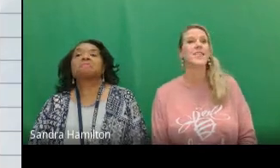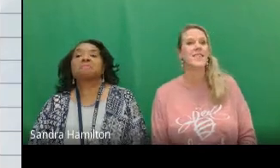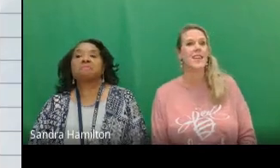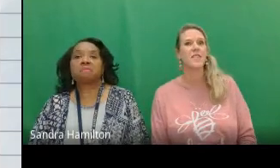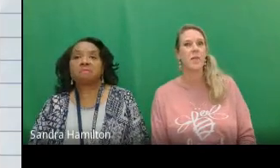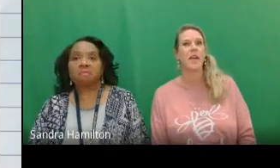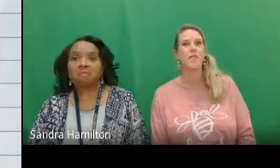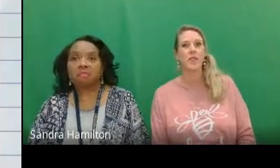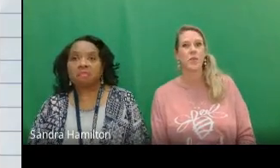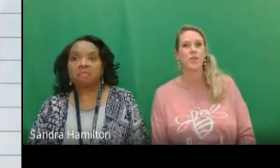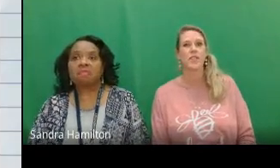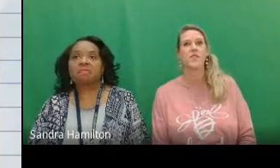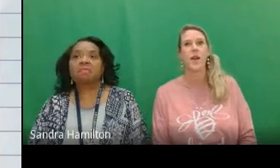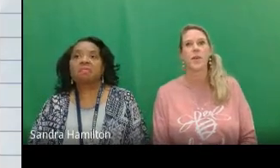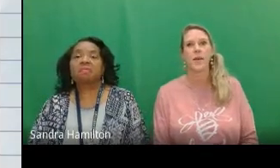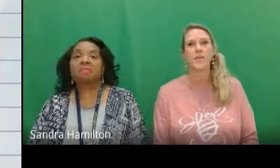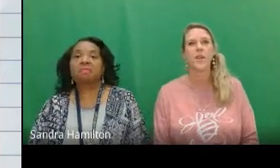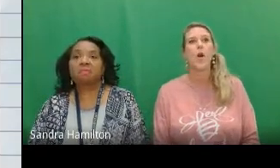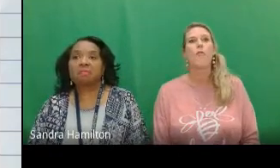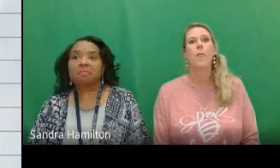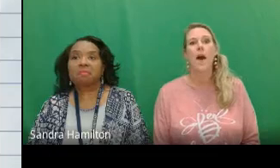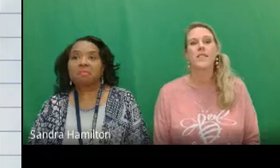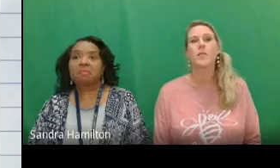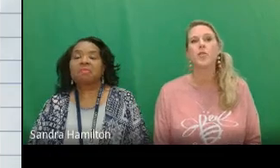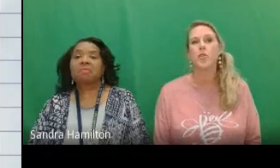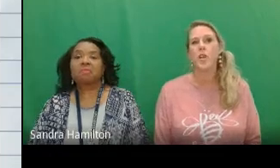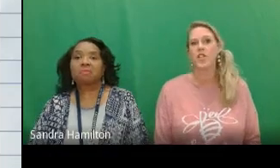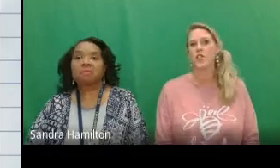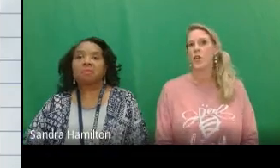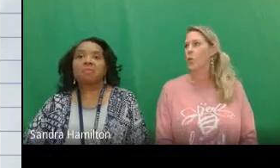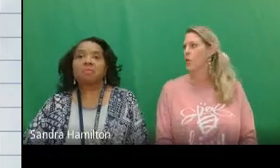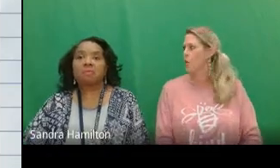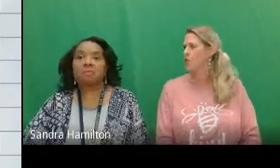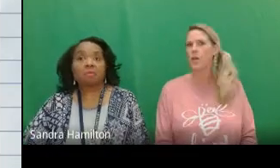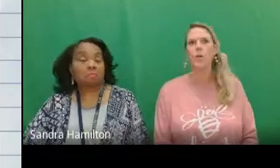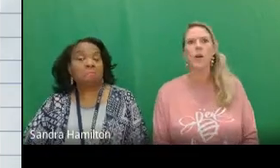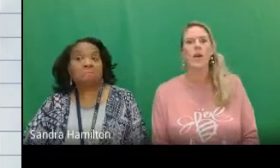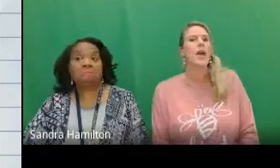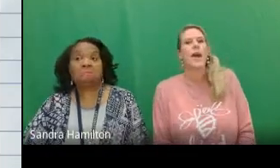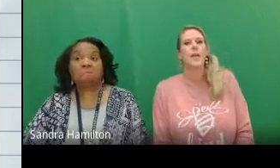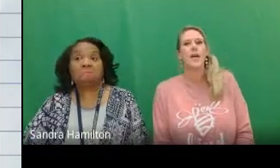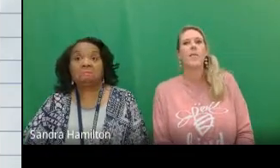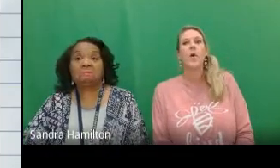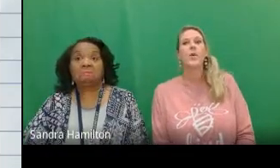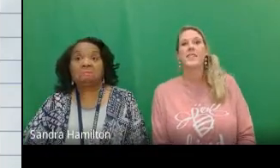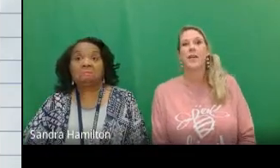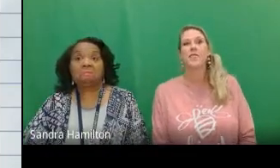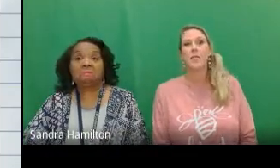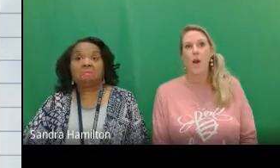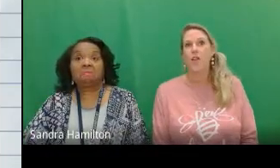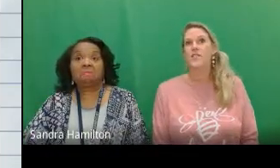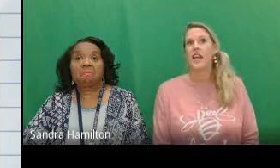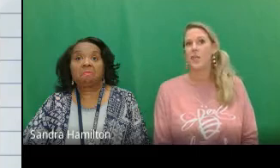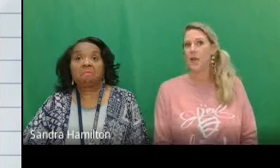ensure a steady supply of resources for M&M's for possible shortages during World War II. M&M was named